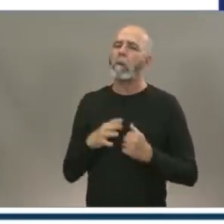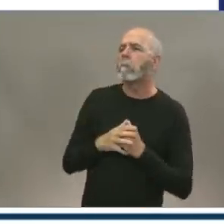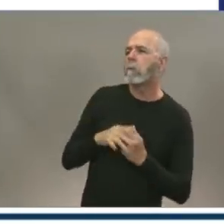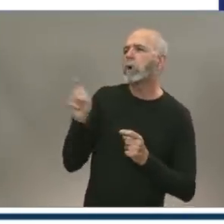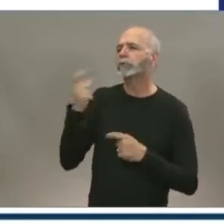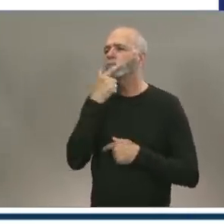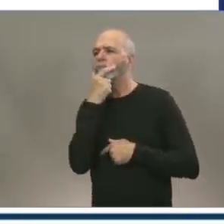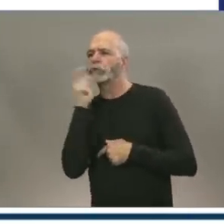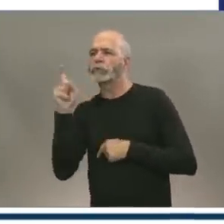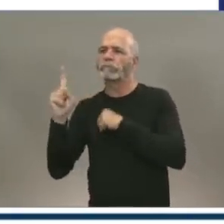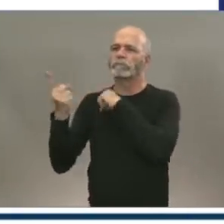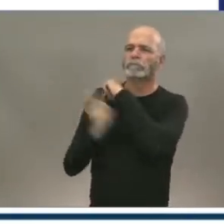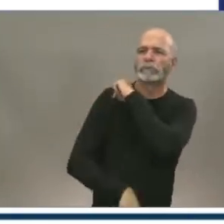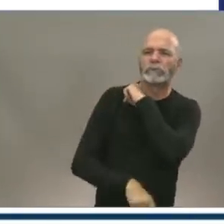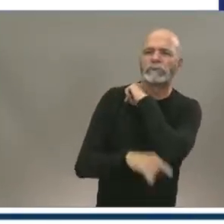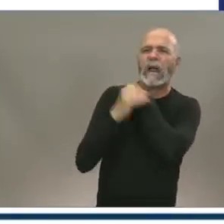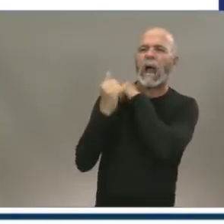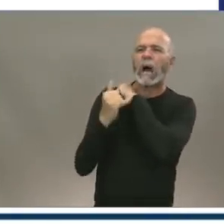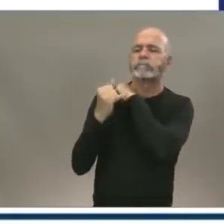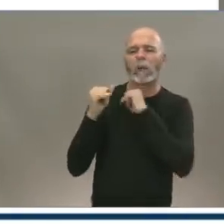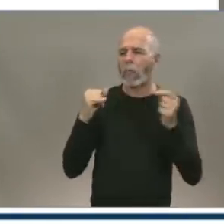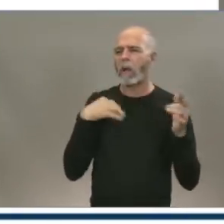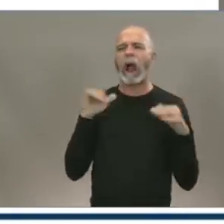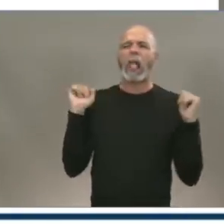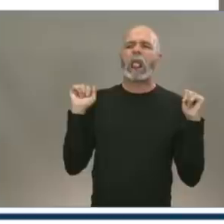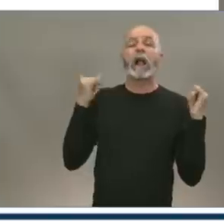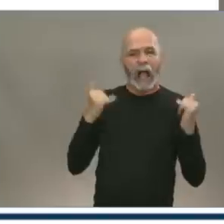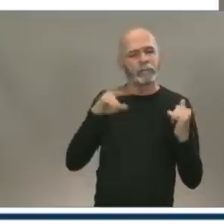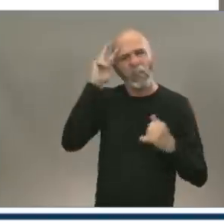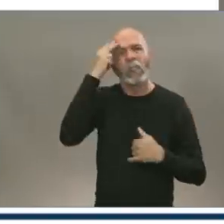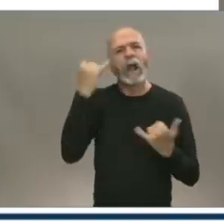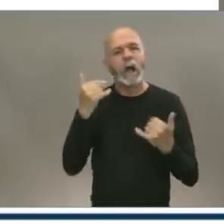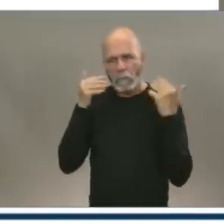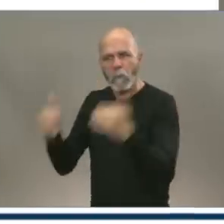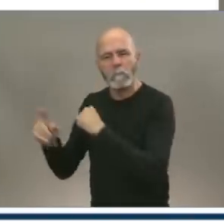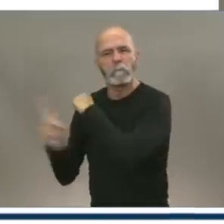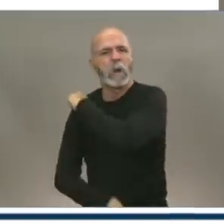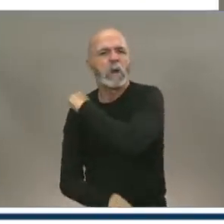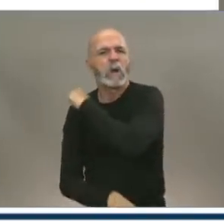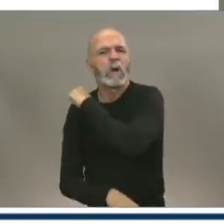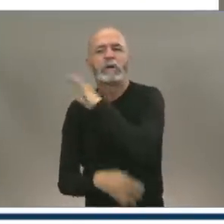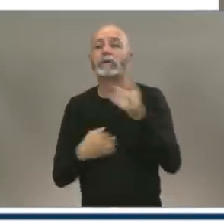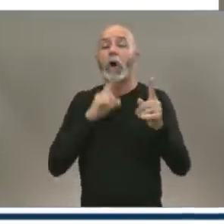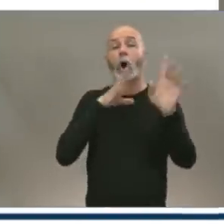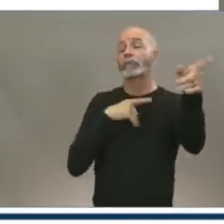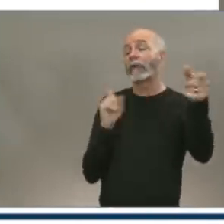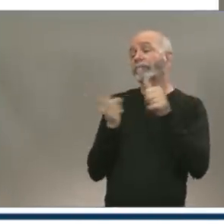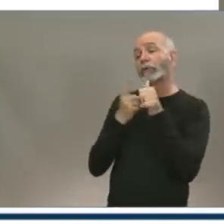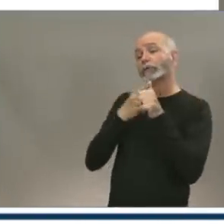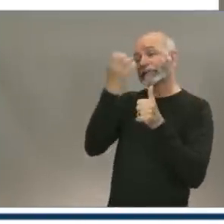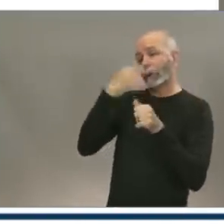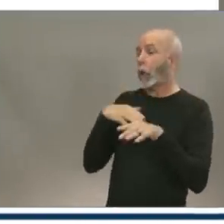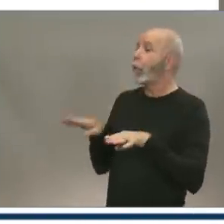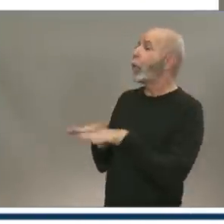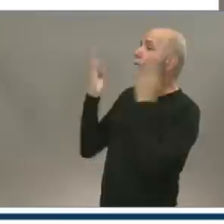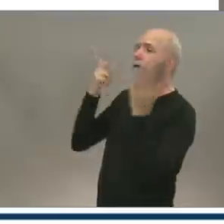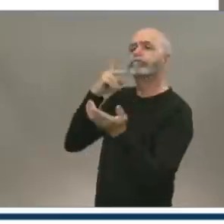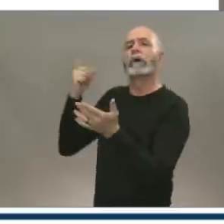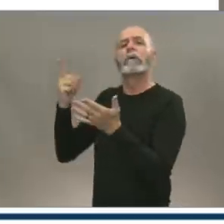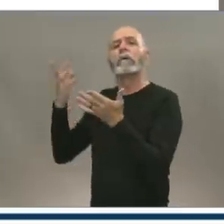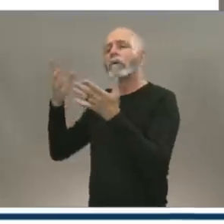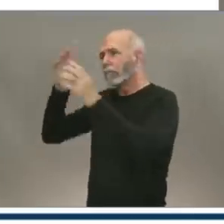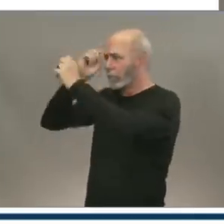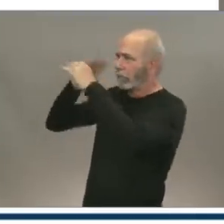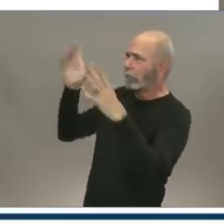then? Well, that was at the very beginning of this, and we're all in the very beginning. We're in the process of